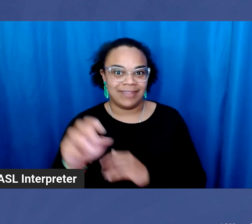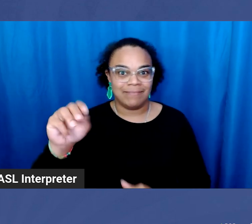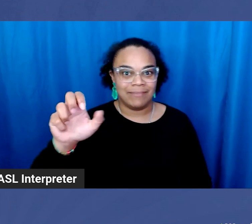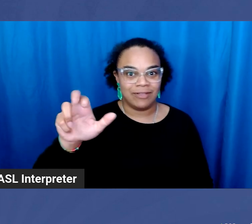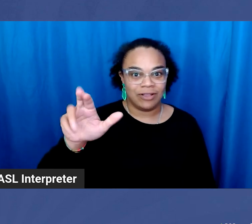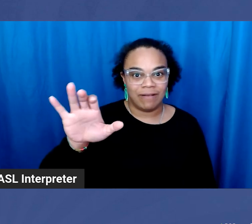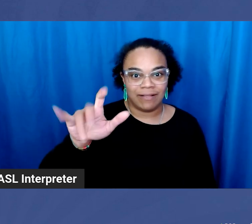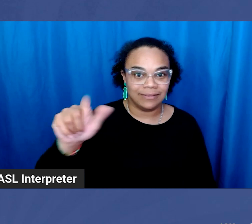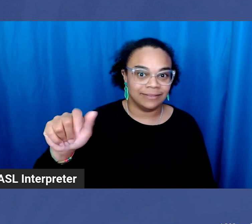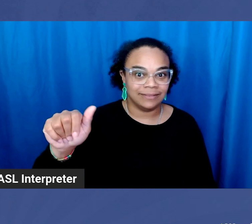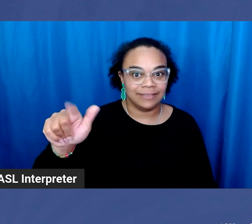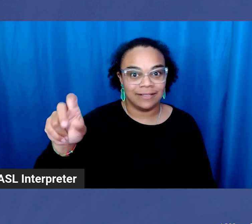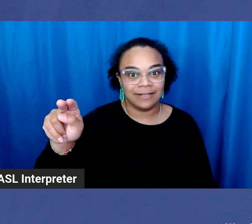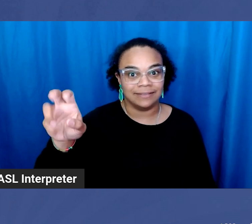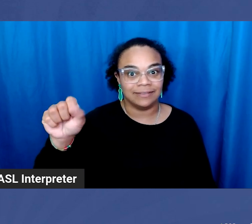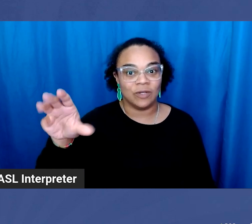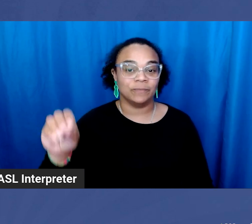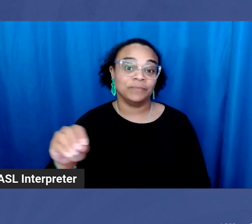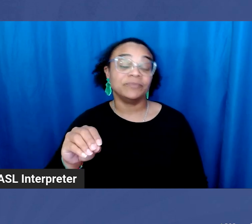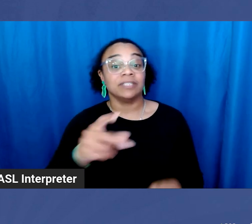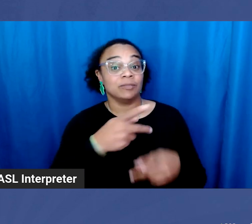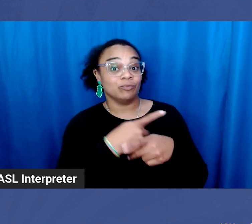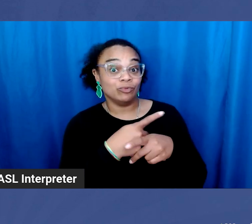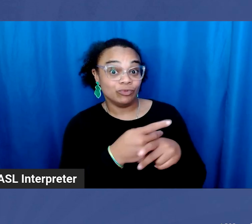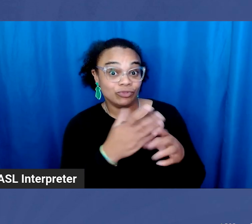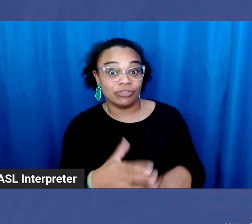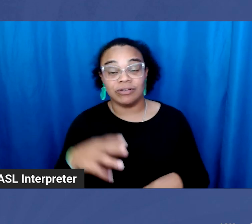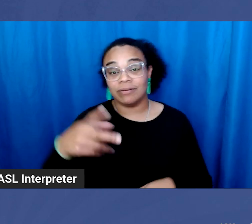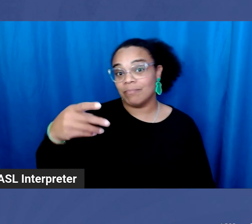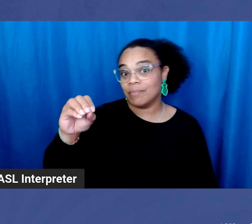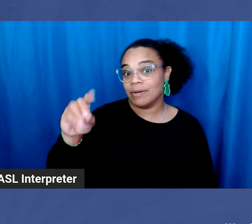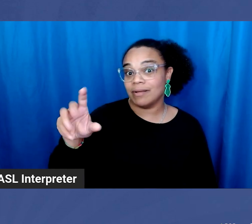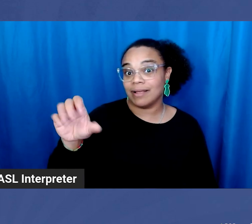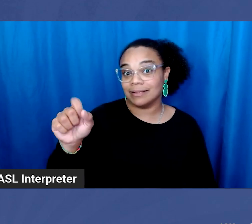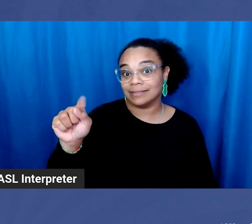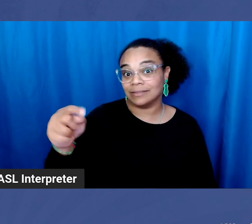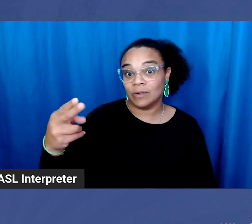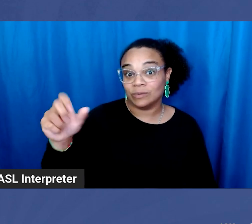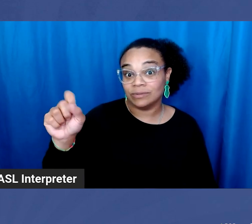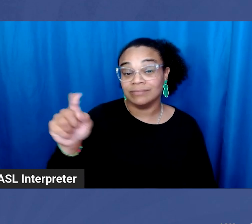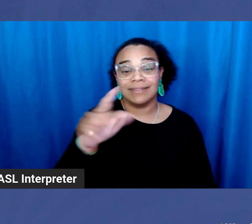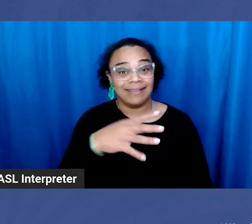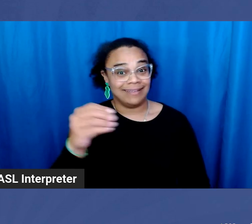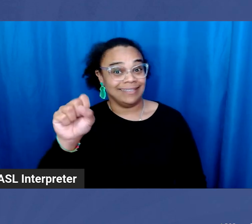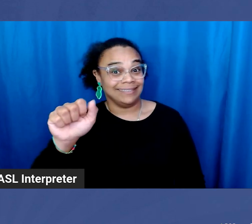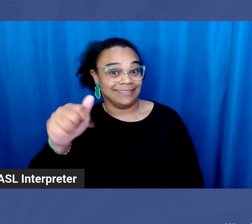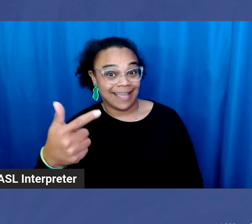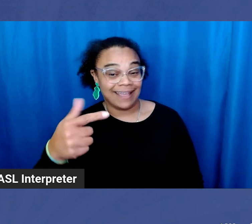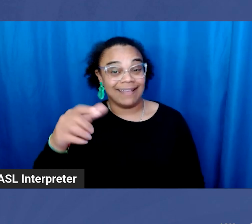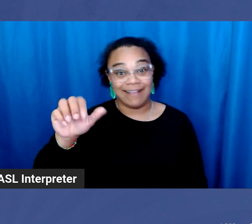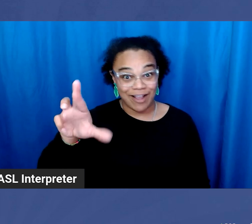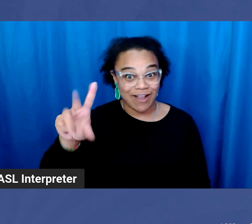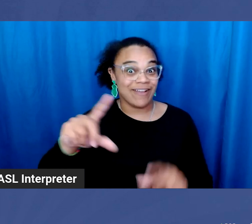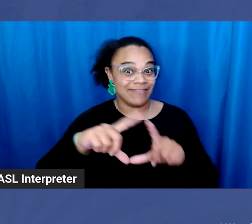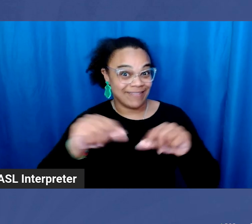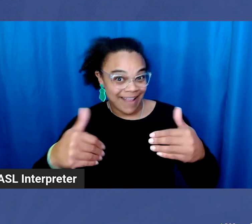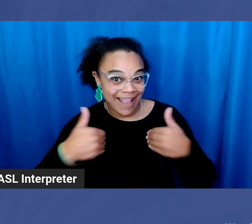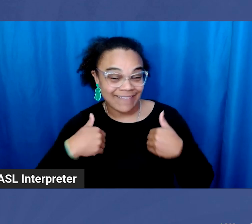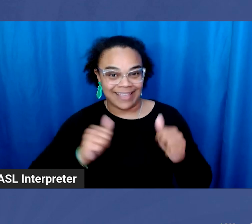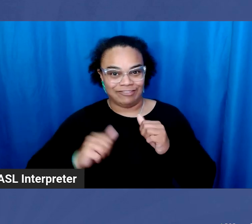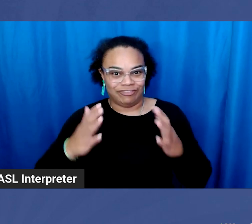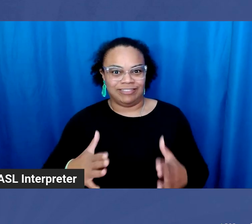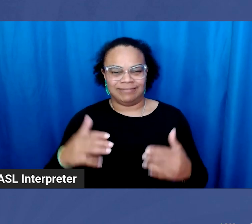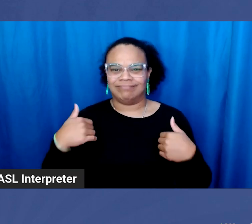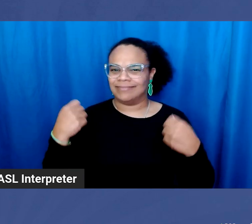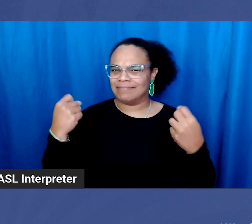creator, producer, podcast host, and SAG card-carrying actress. With over 2 decades in adult entertainment, she shares her